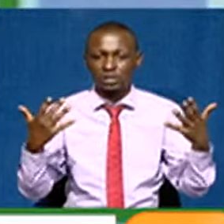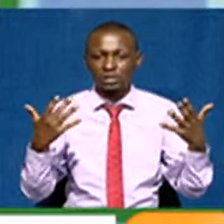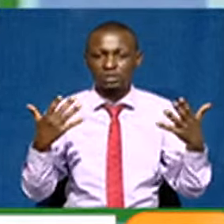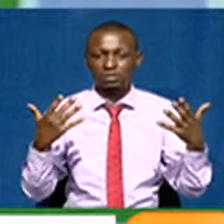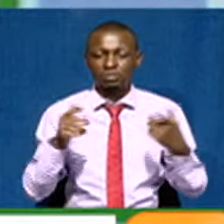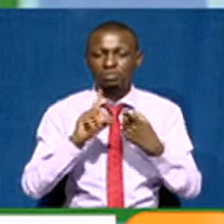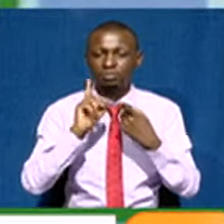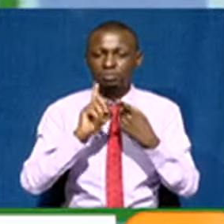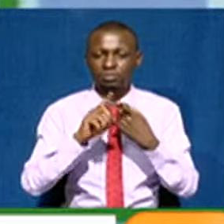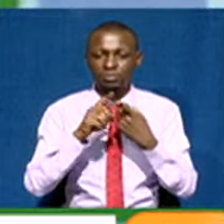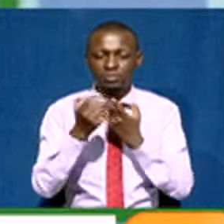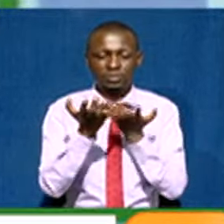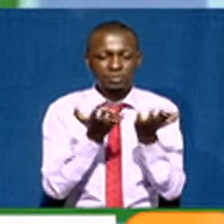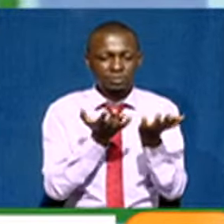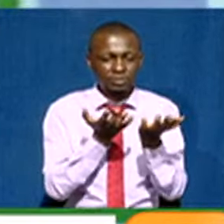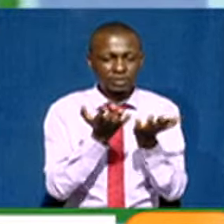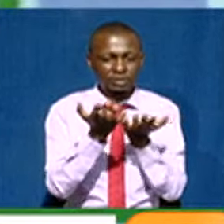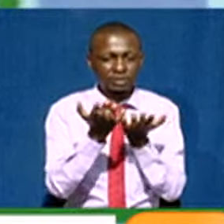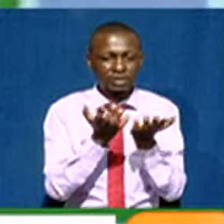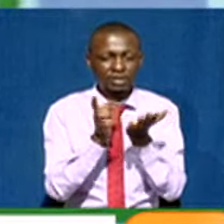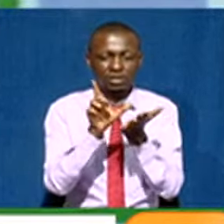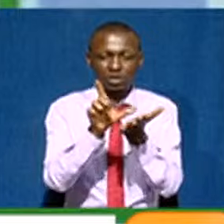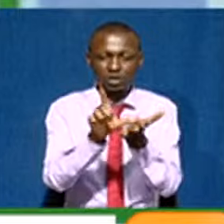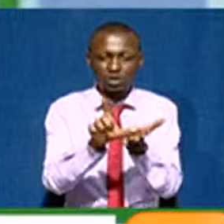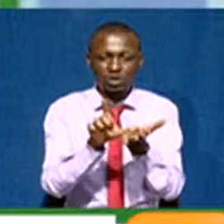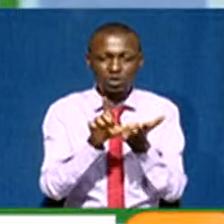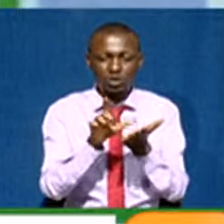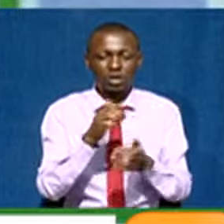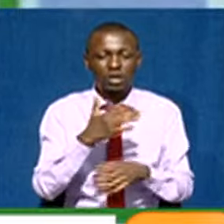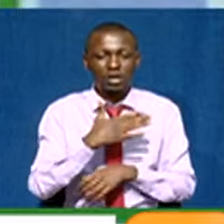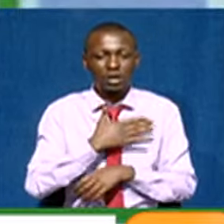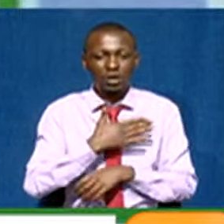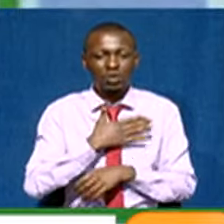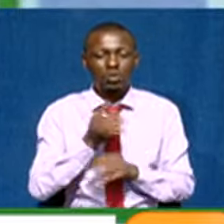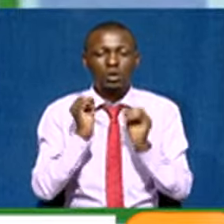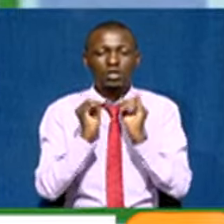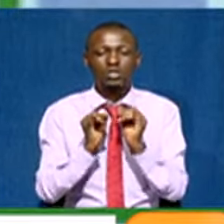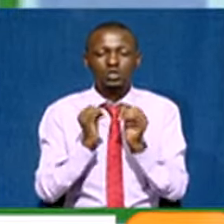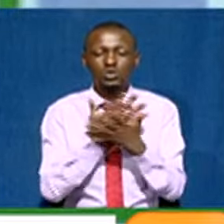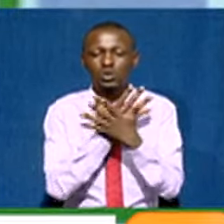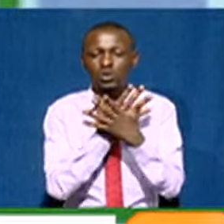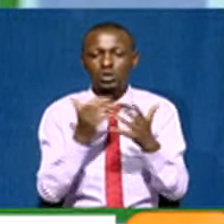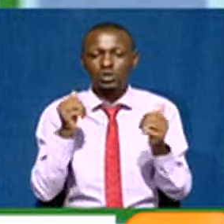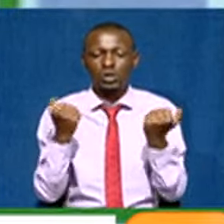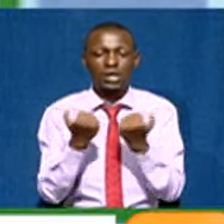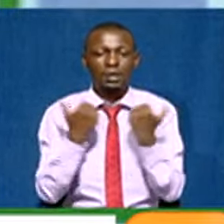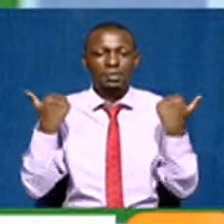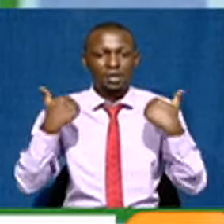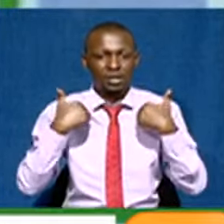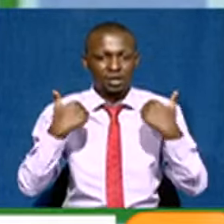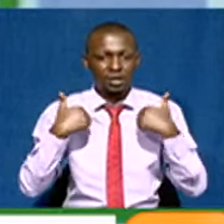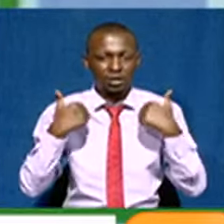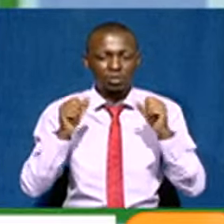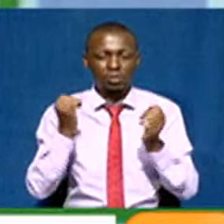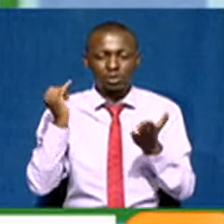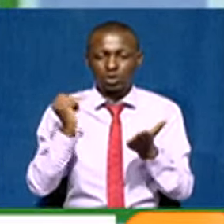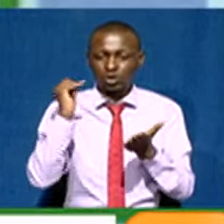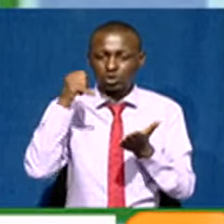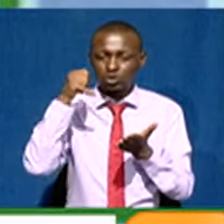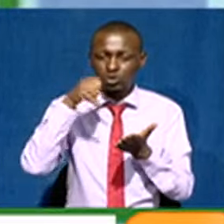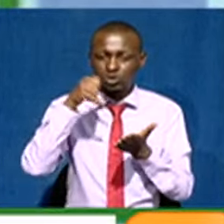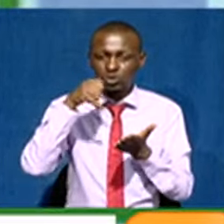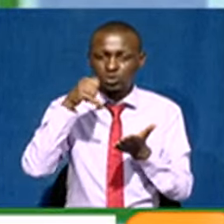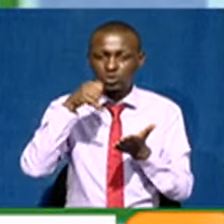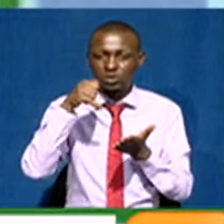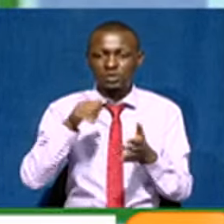business loans policy and see what is this other new products and services that we have brought in, we can bring in. And of course, that has